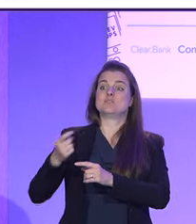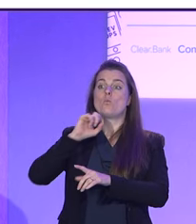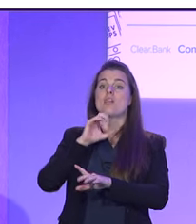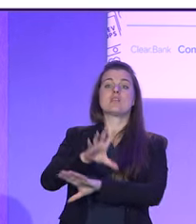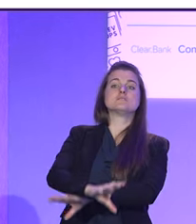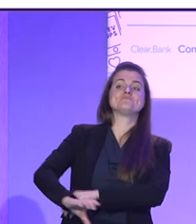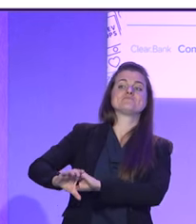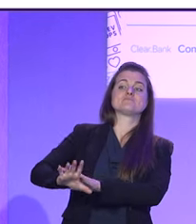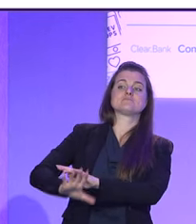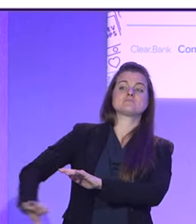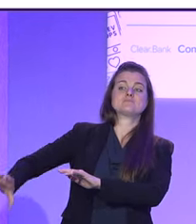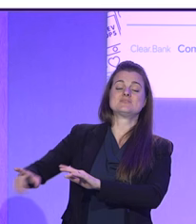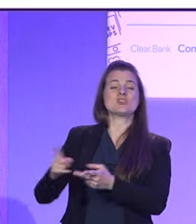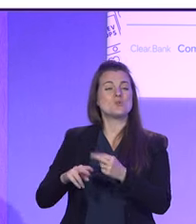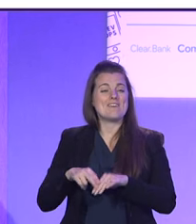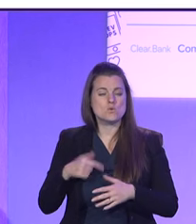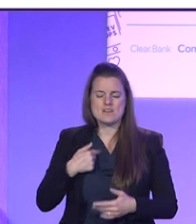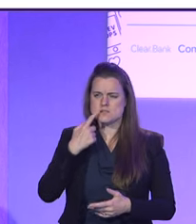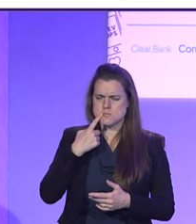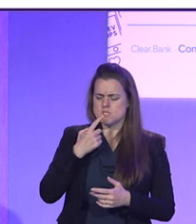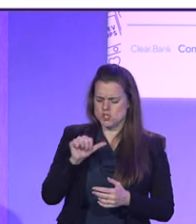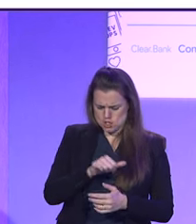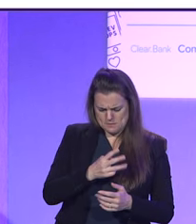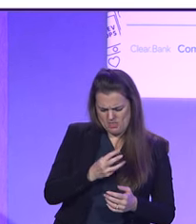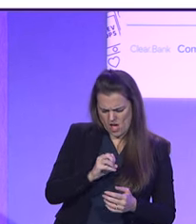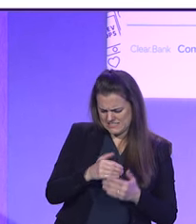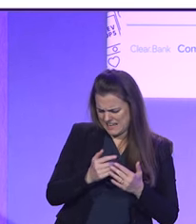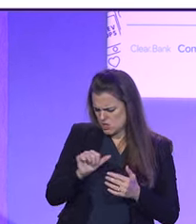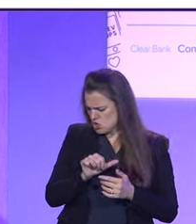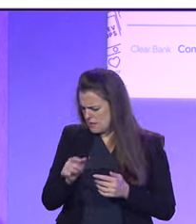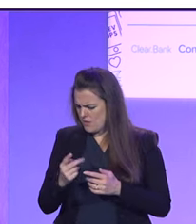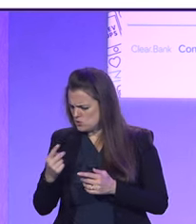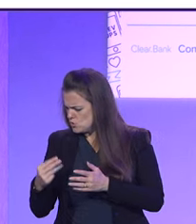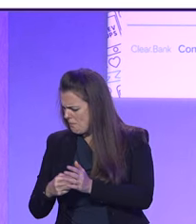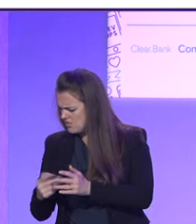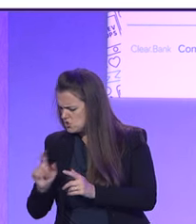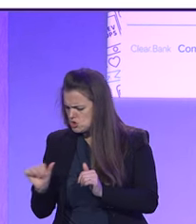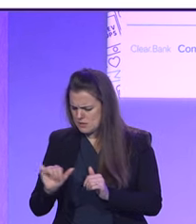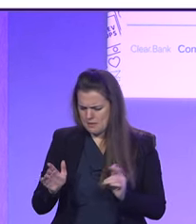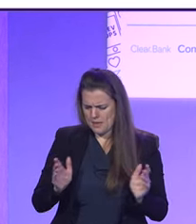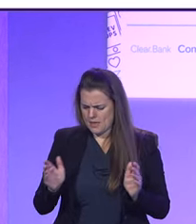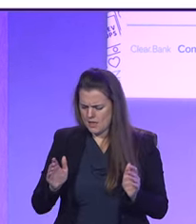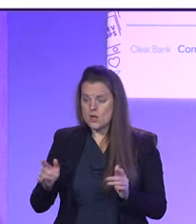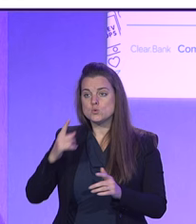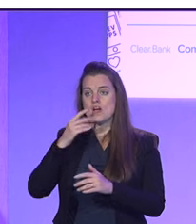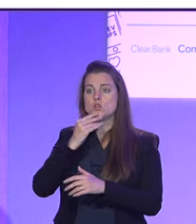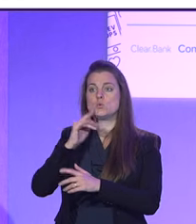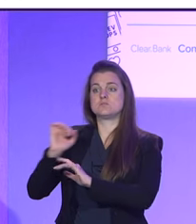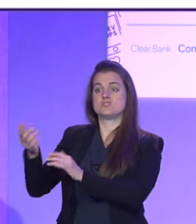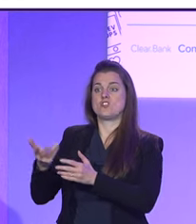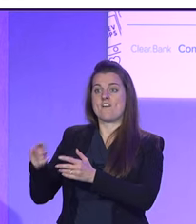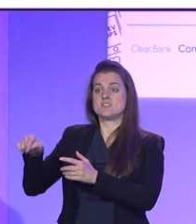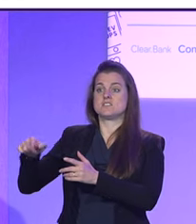used? I'm not sure. You can use this service. It will automatically do this for you, always based on rules that you